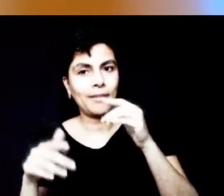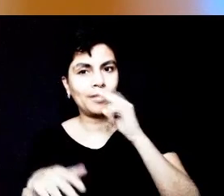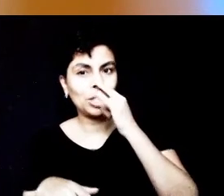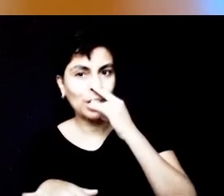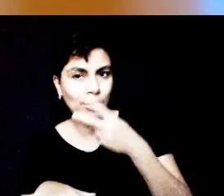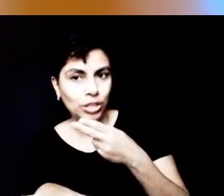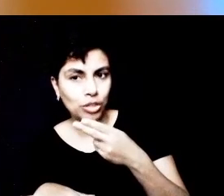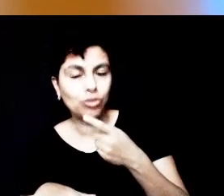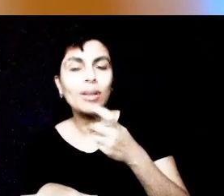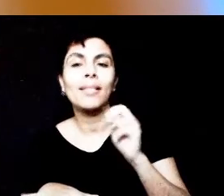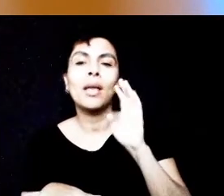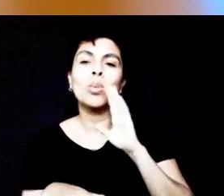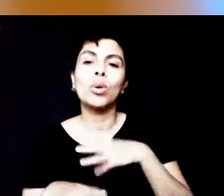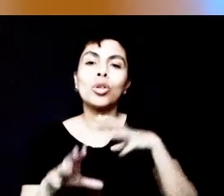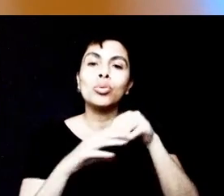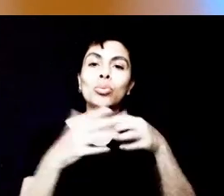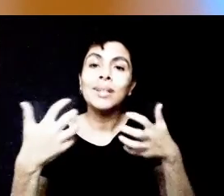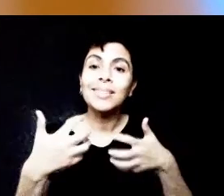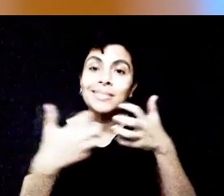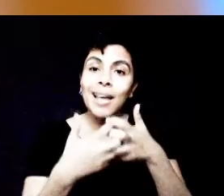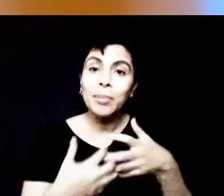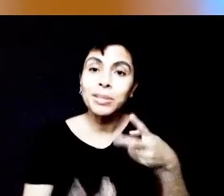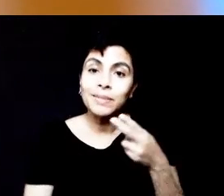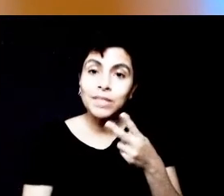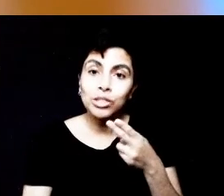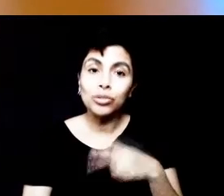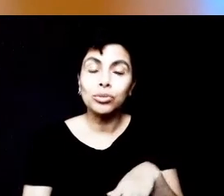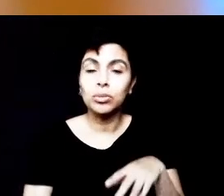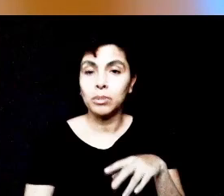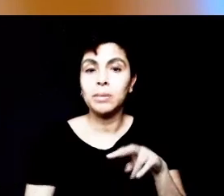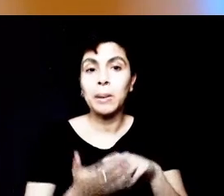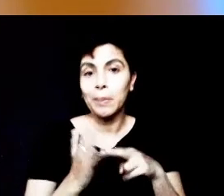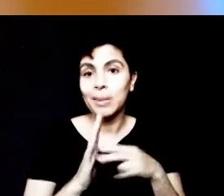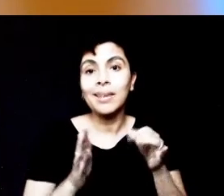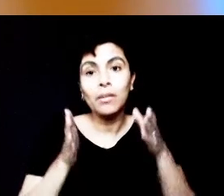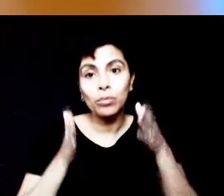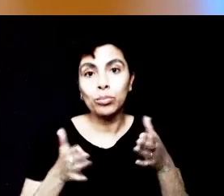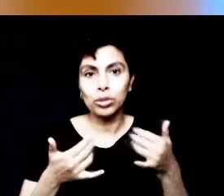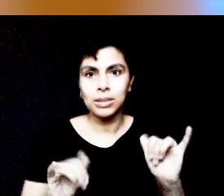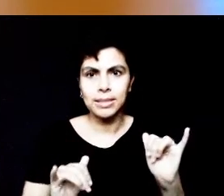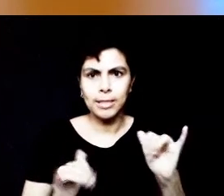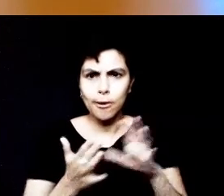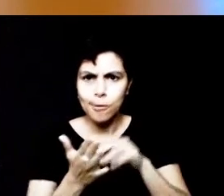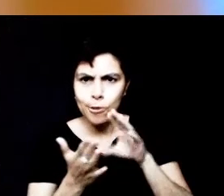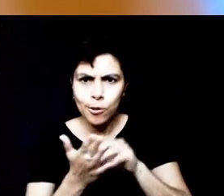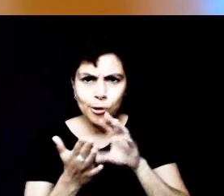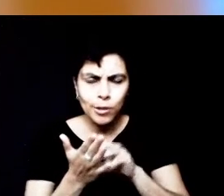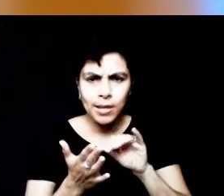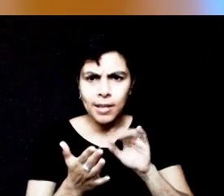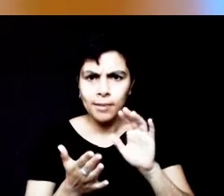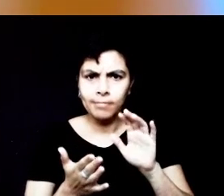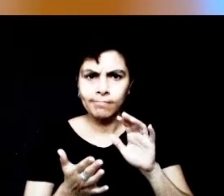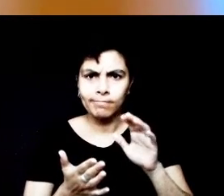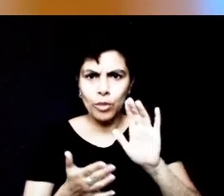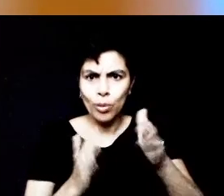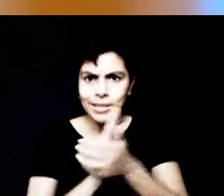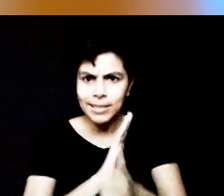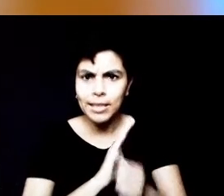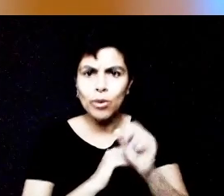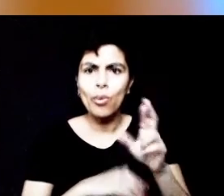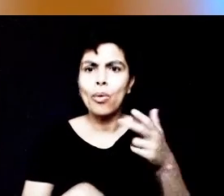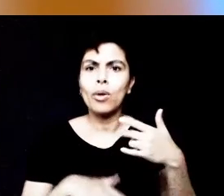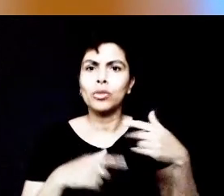child scissors, and then also offer adaptive scissors, which, if someone is still working on their scissor skills or